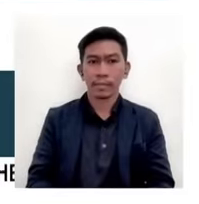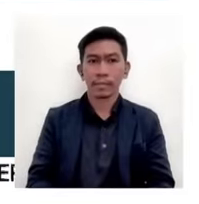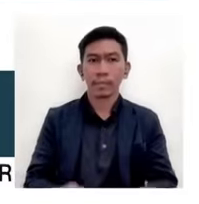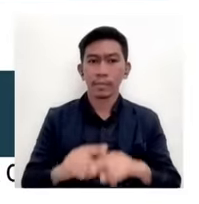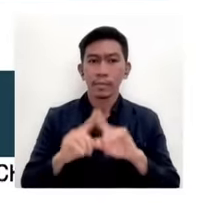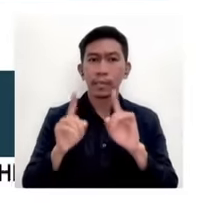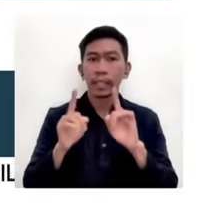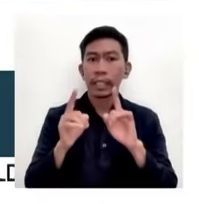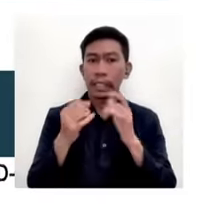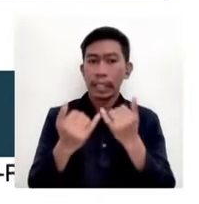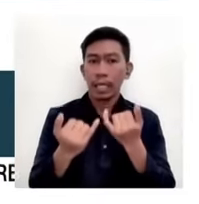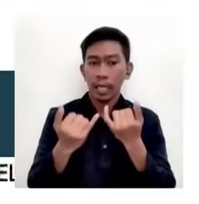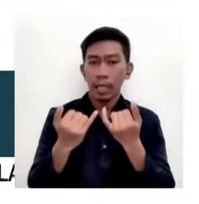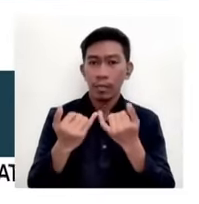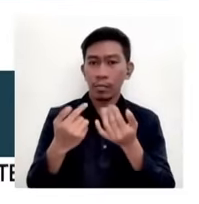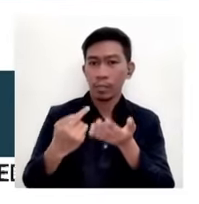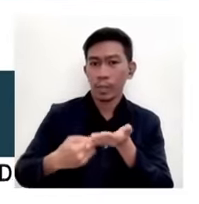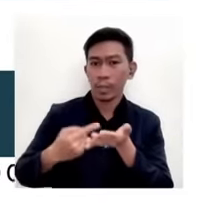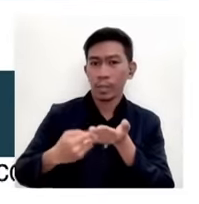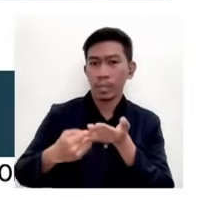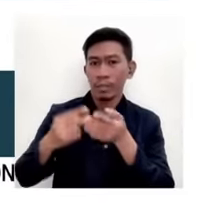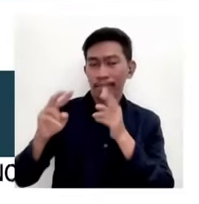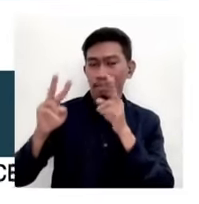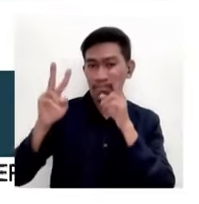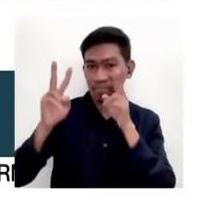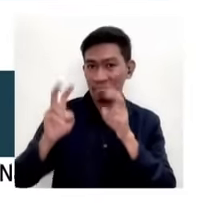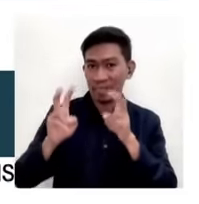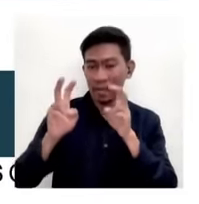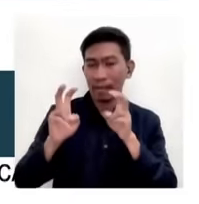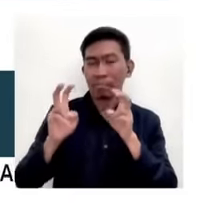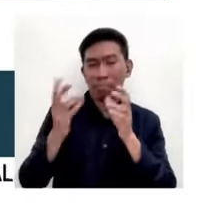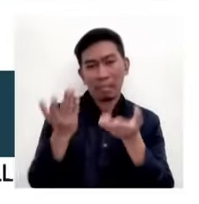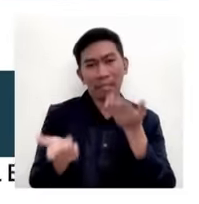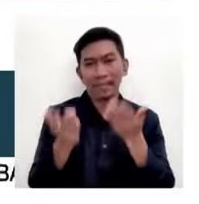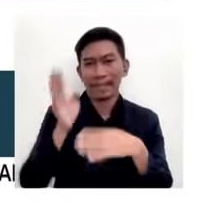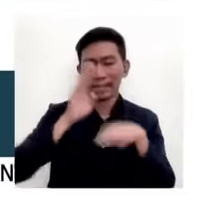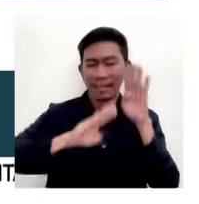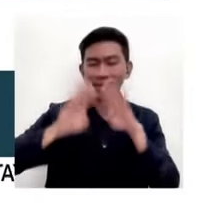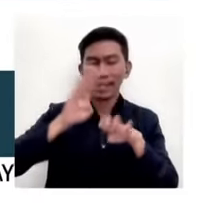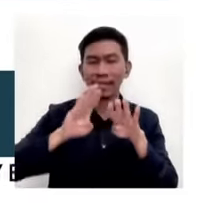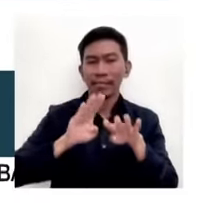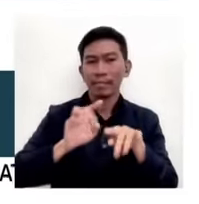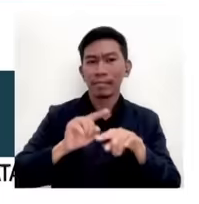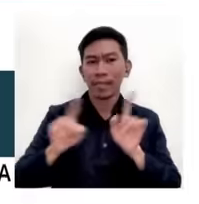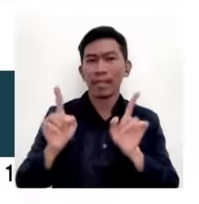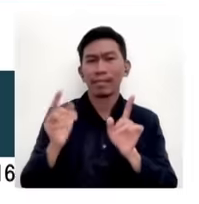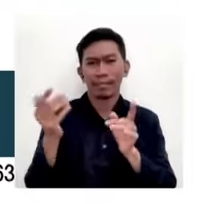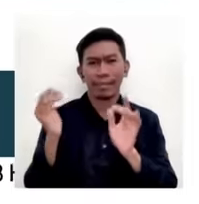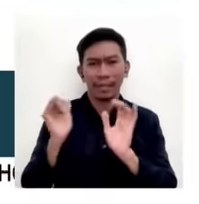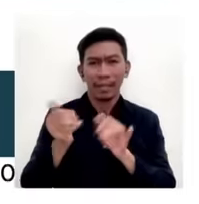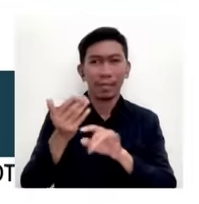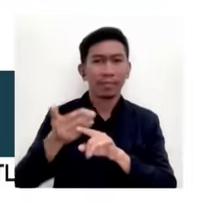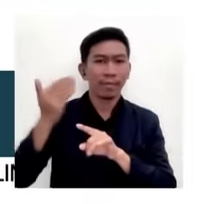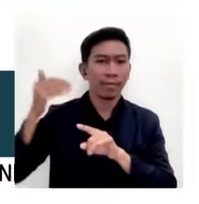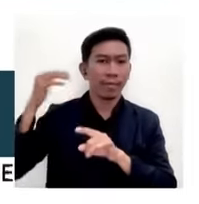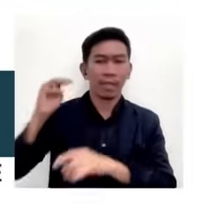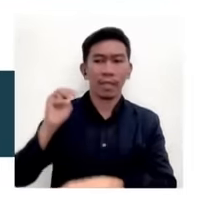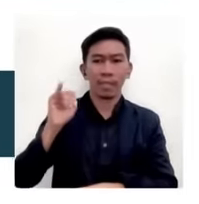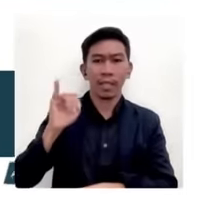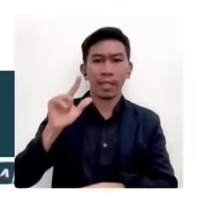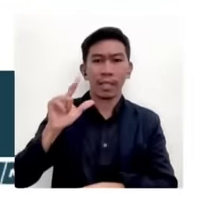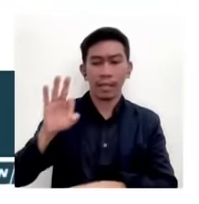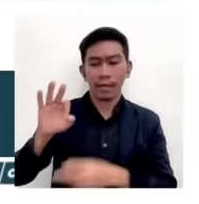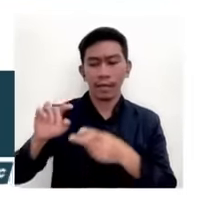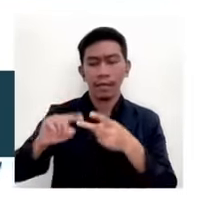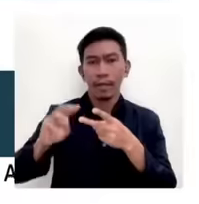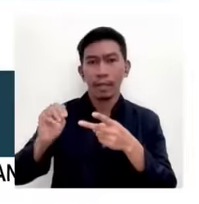about, might be a problem. But this is nothing new. You've got MNLF in the past, MILF in the past, you've got the